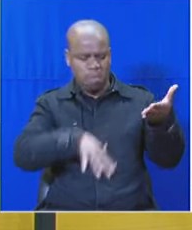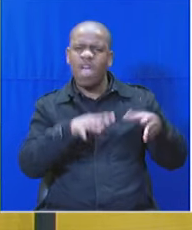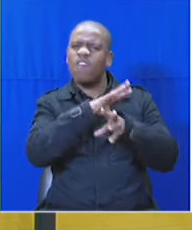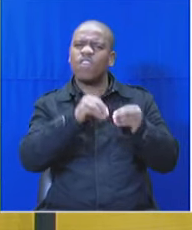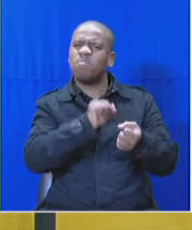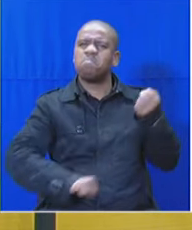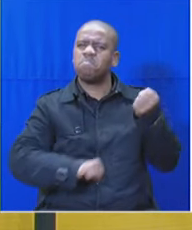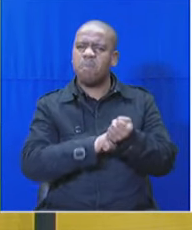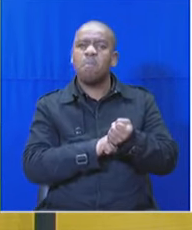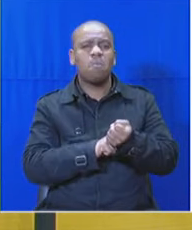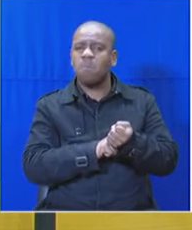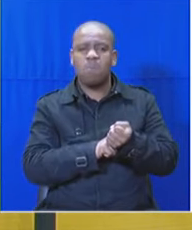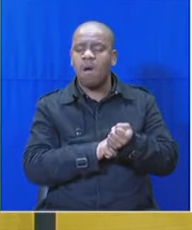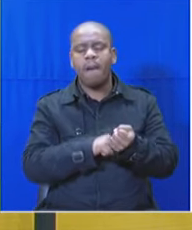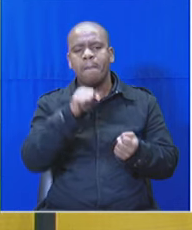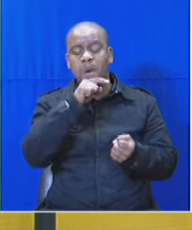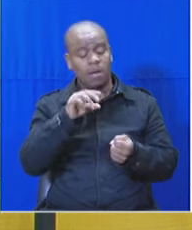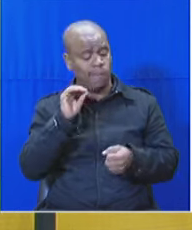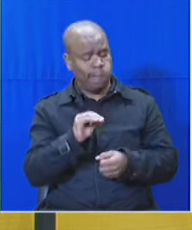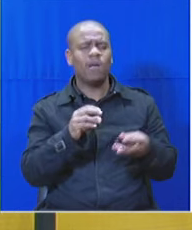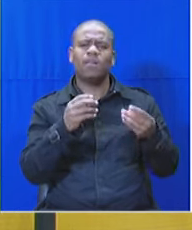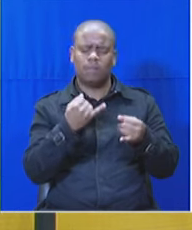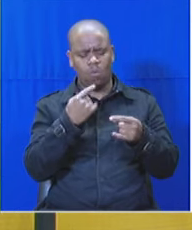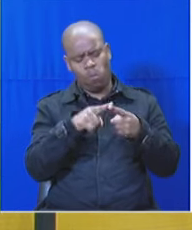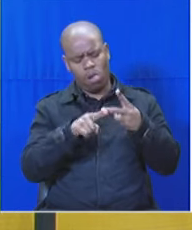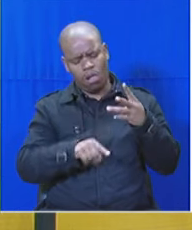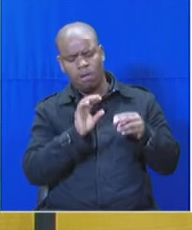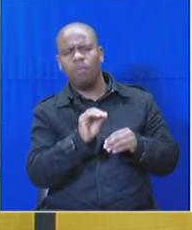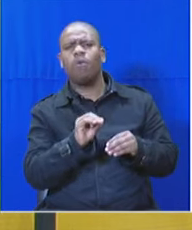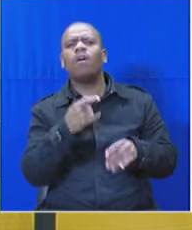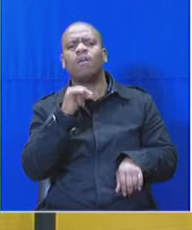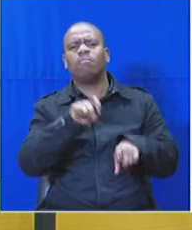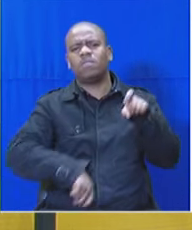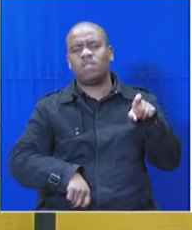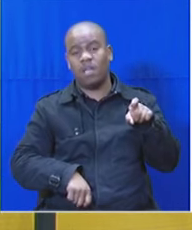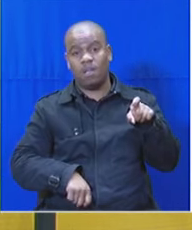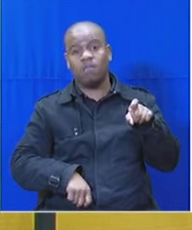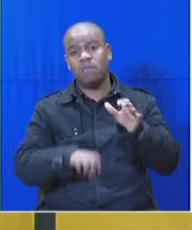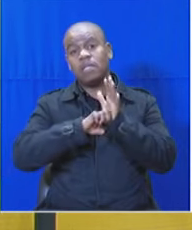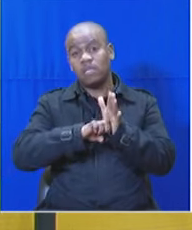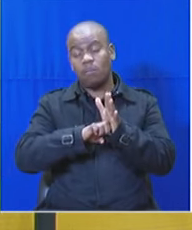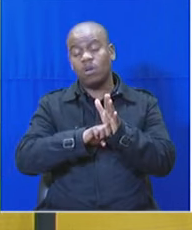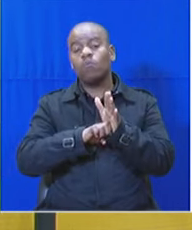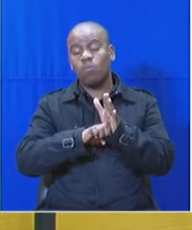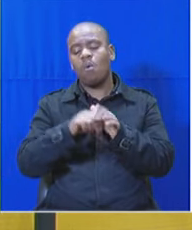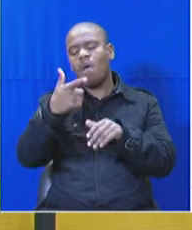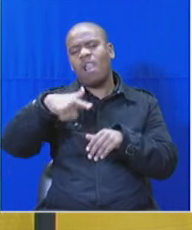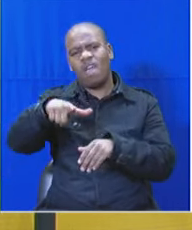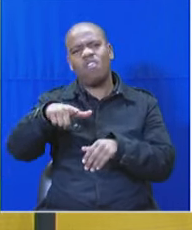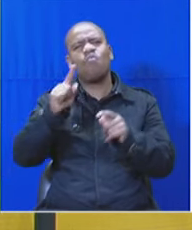course, there are elements of it that are flawed, that are wrong. For example, the focus is on how we do land